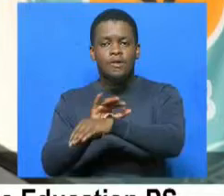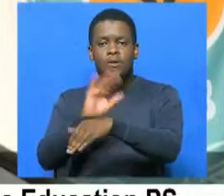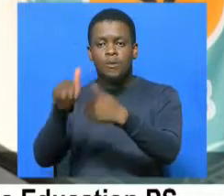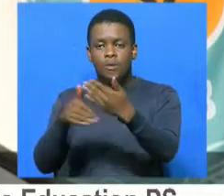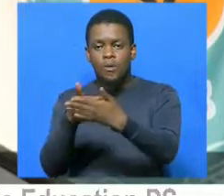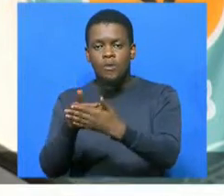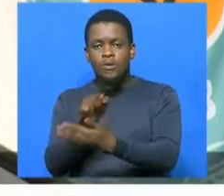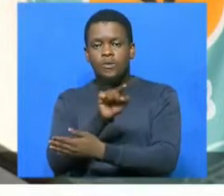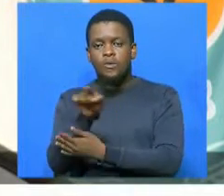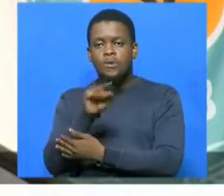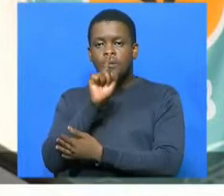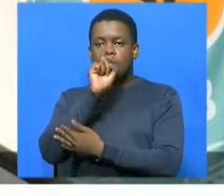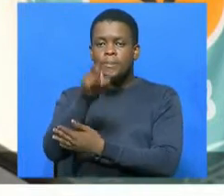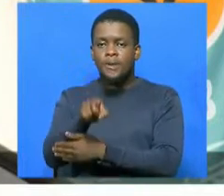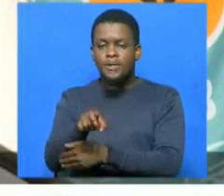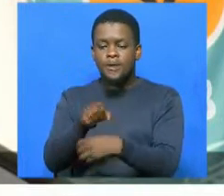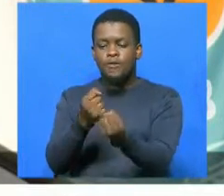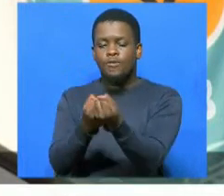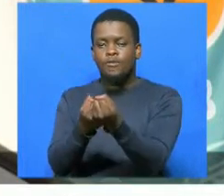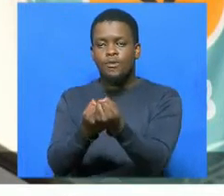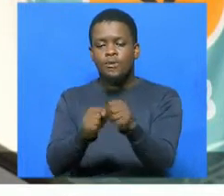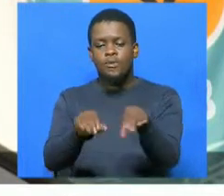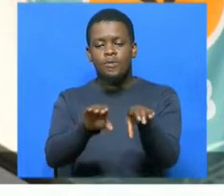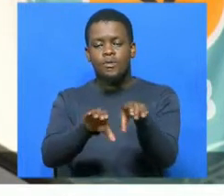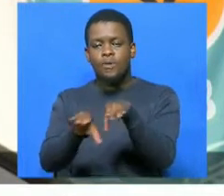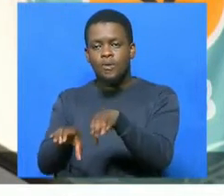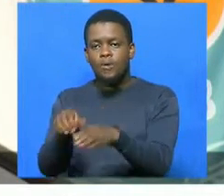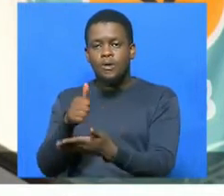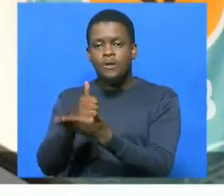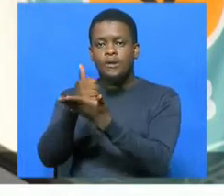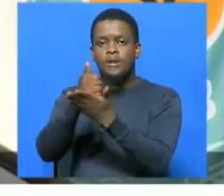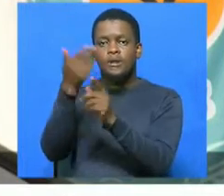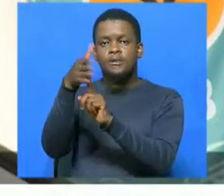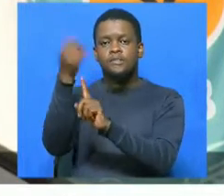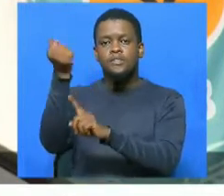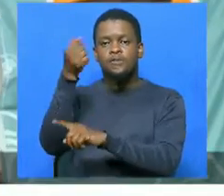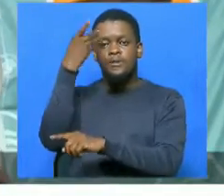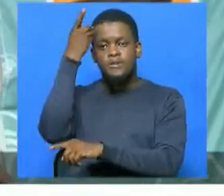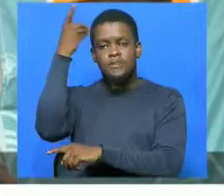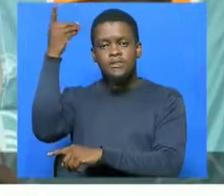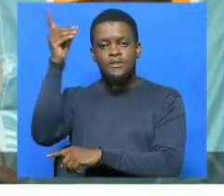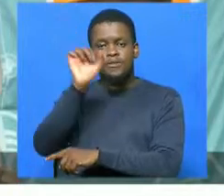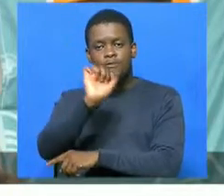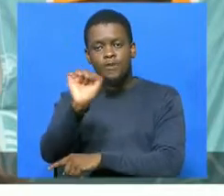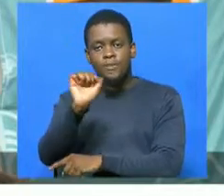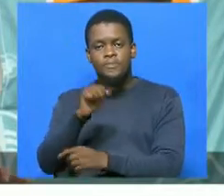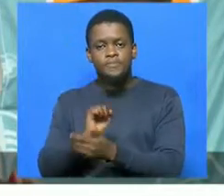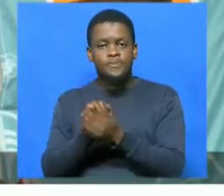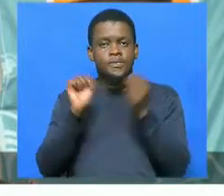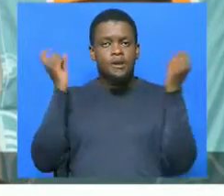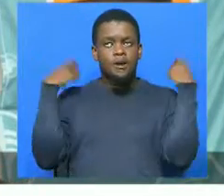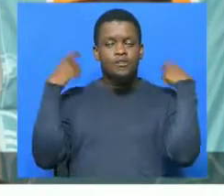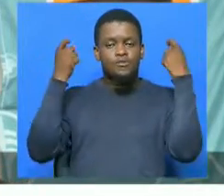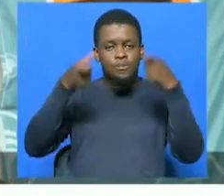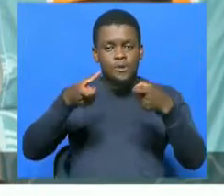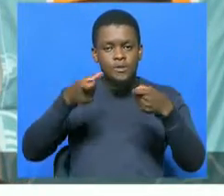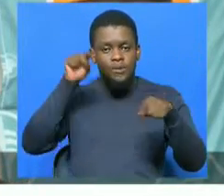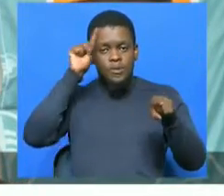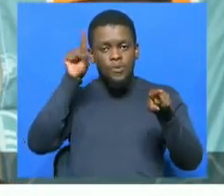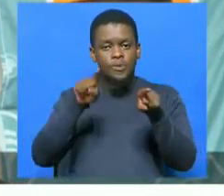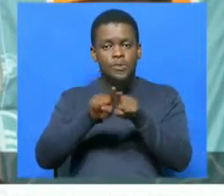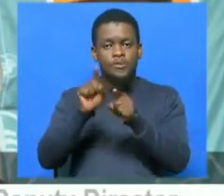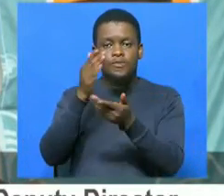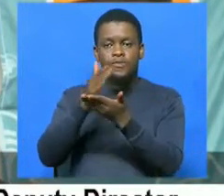rally behind these children and help them reach their dreams. Government is committed